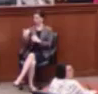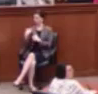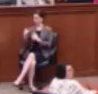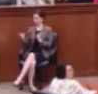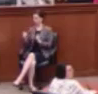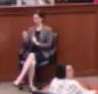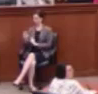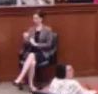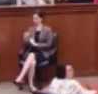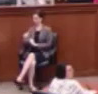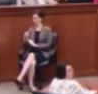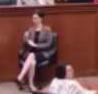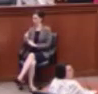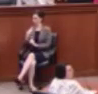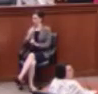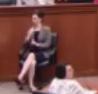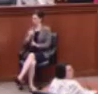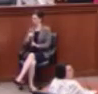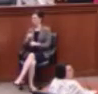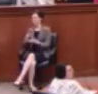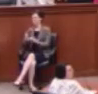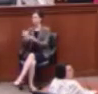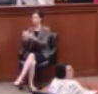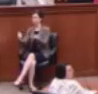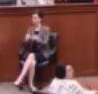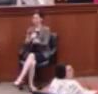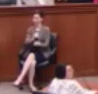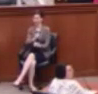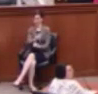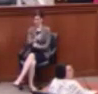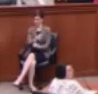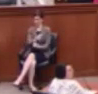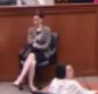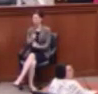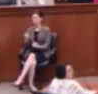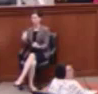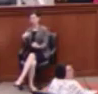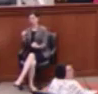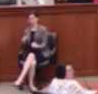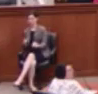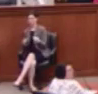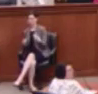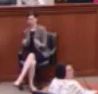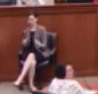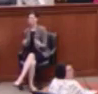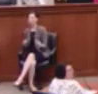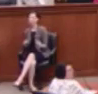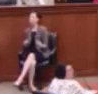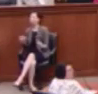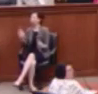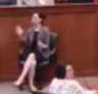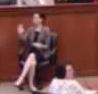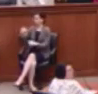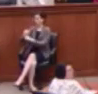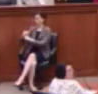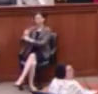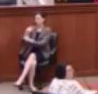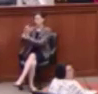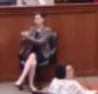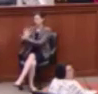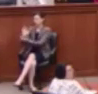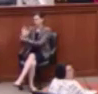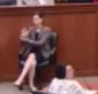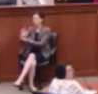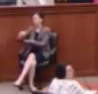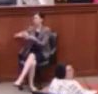we roughly divide in half with K-12. We believe in the work that you are doing, and that partnership, I would say, has never been stronger than it is